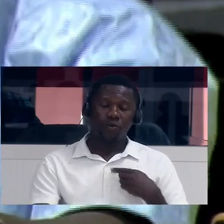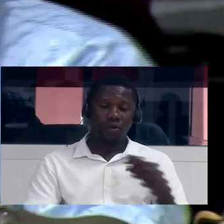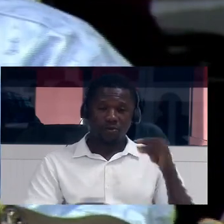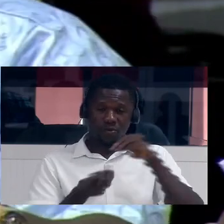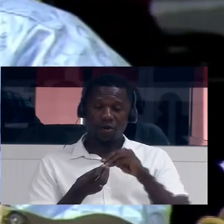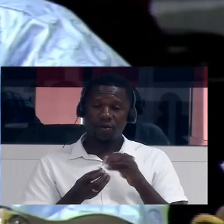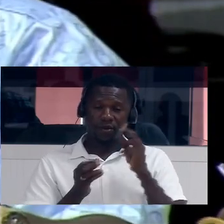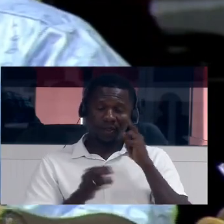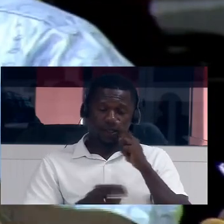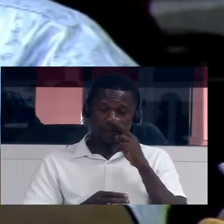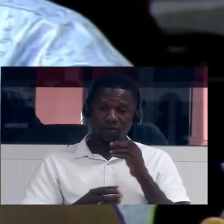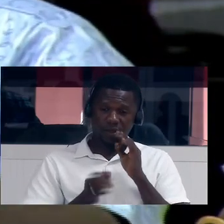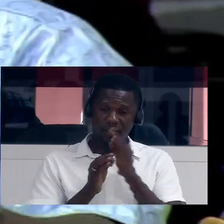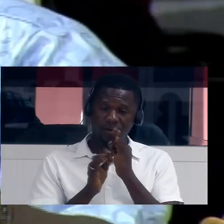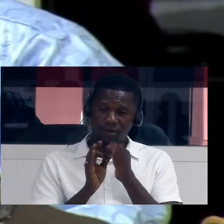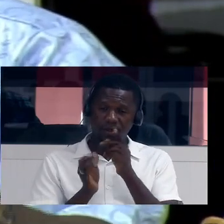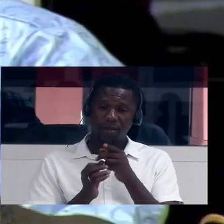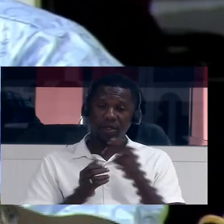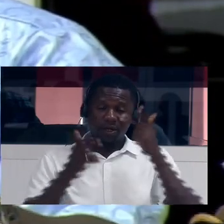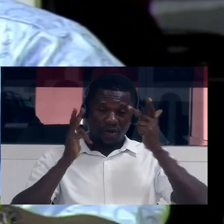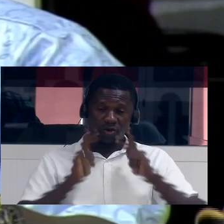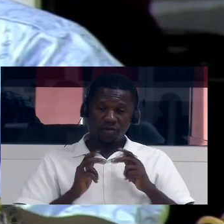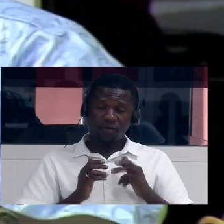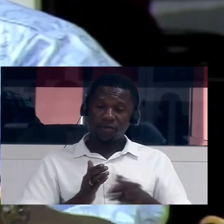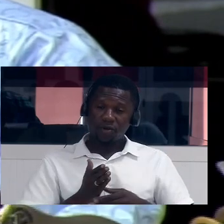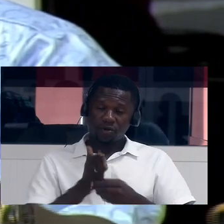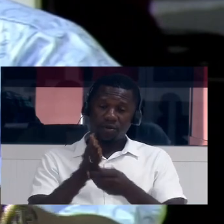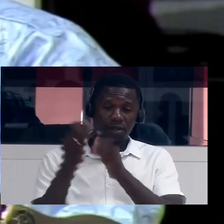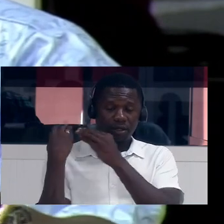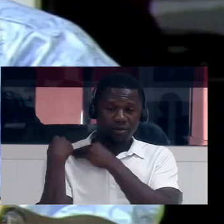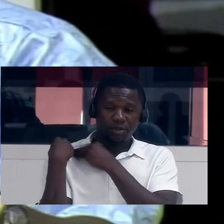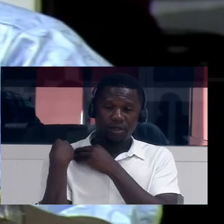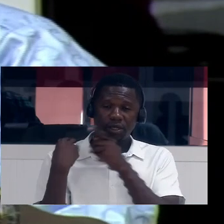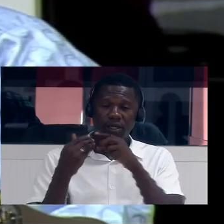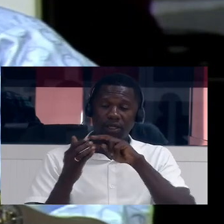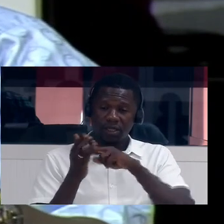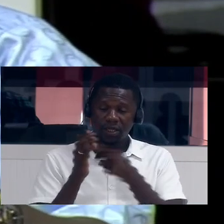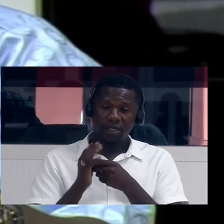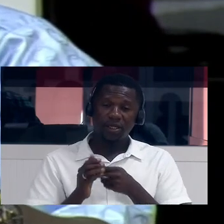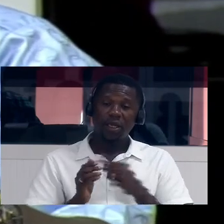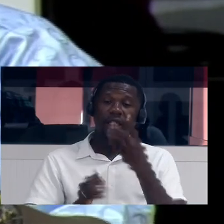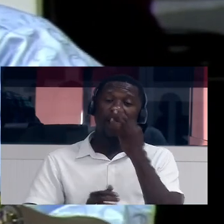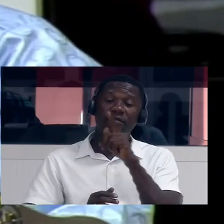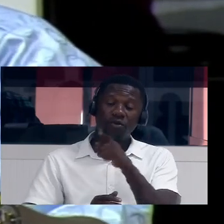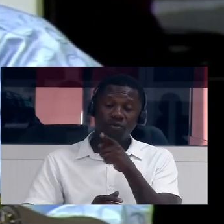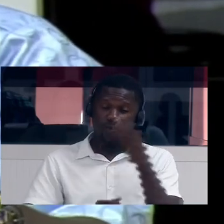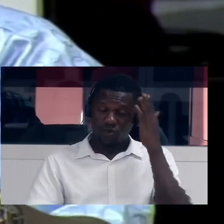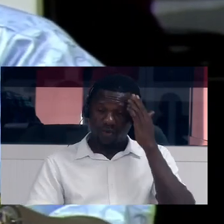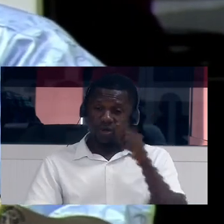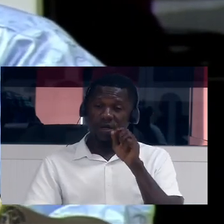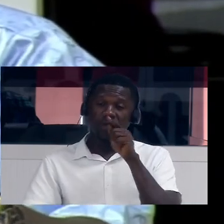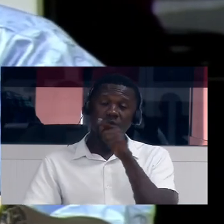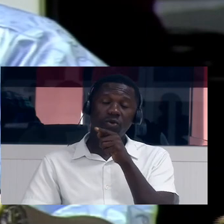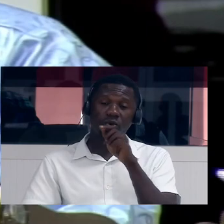to make is, the law of command responsibility is that if you know that your troops